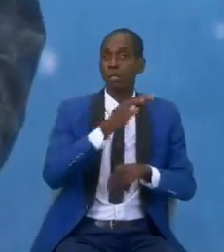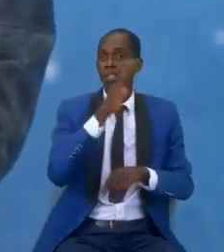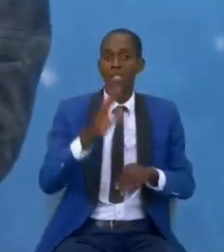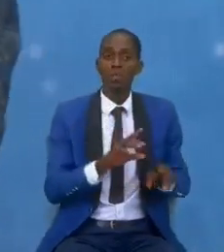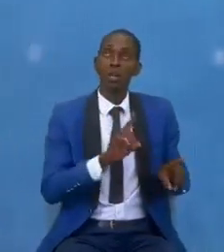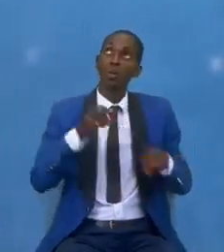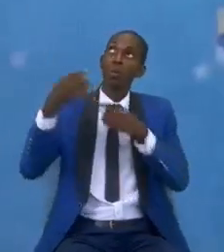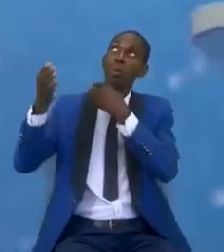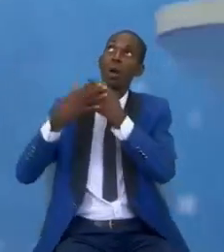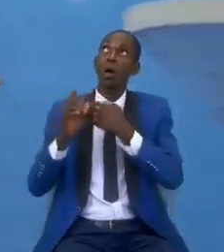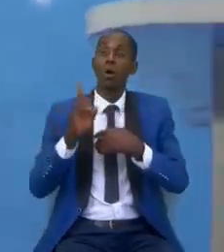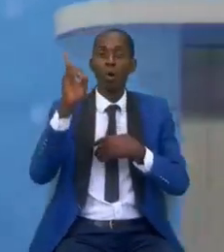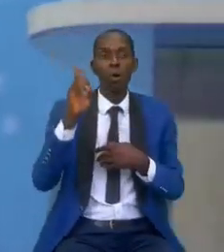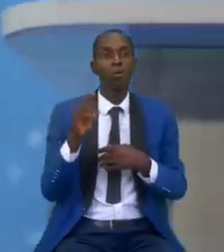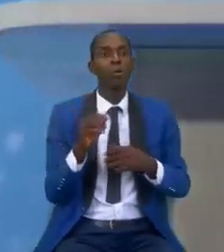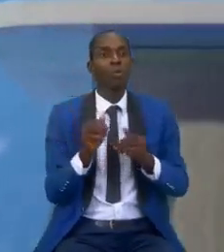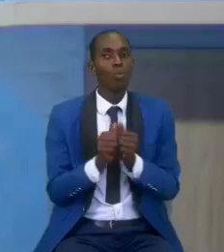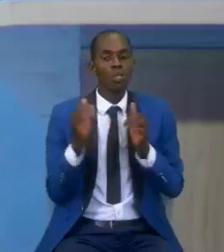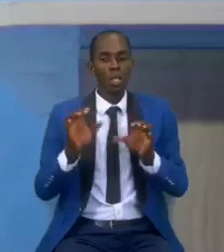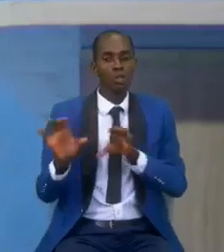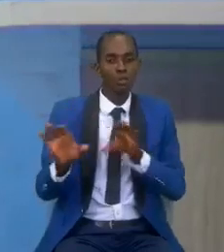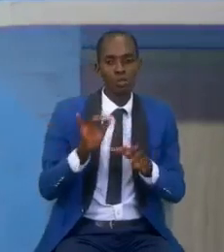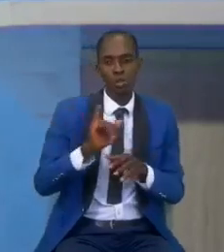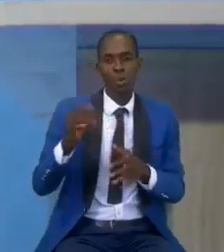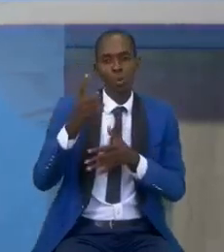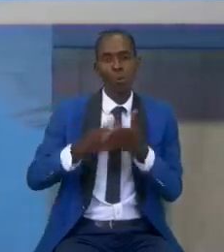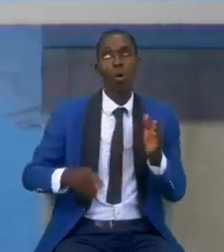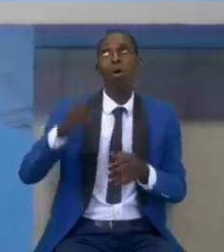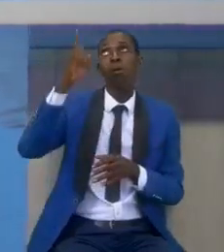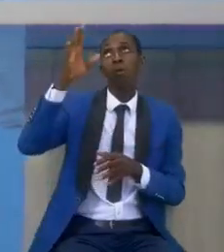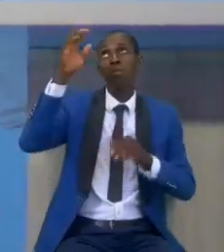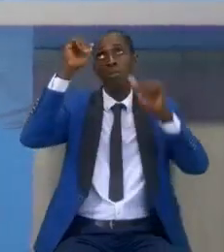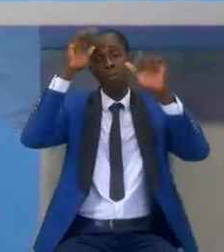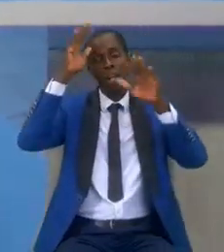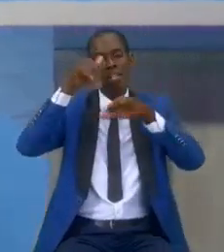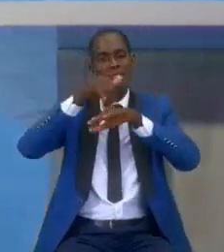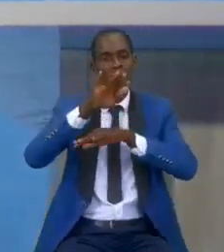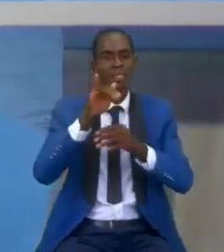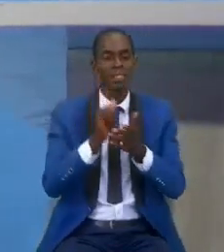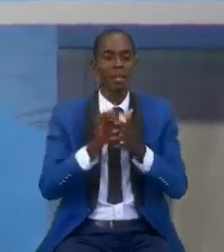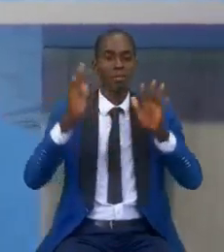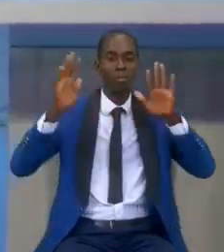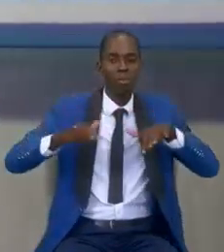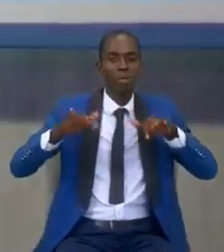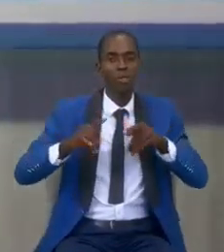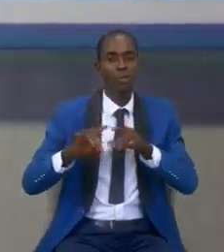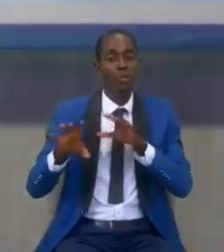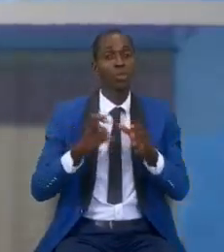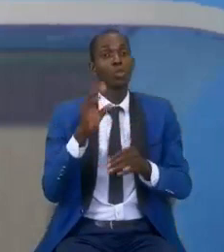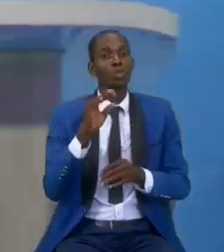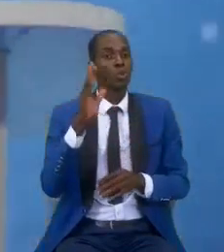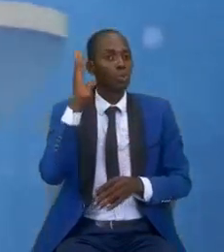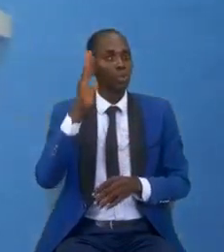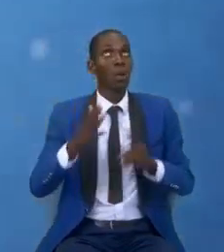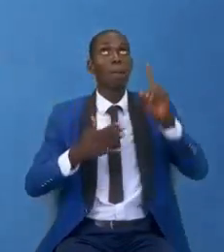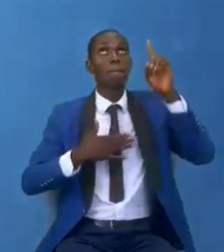sent that rain to do, he says, so shall my word be that goeth forth out of my mouth, it shall